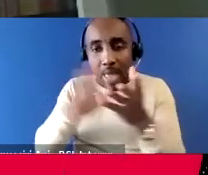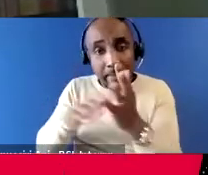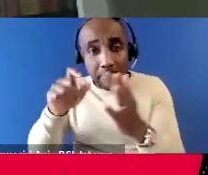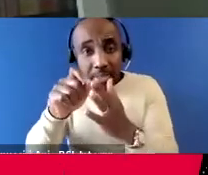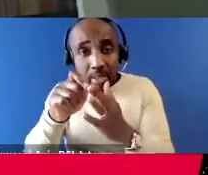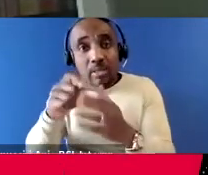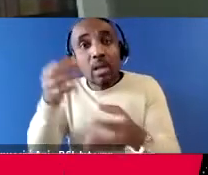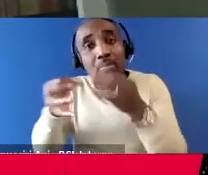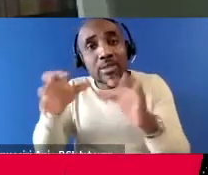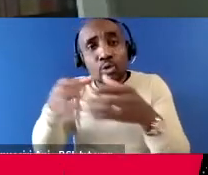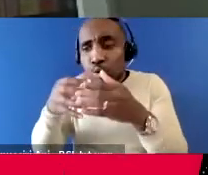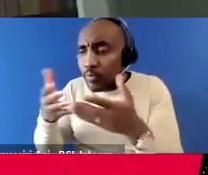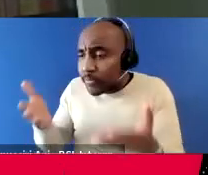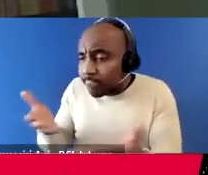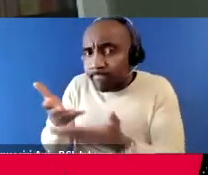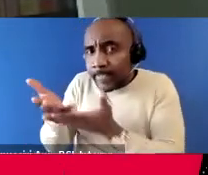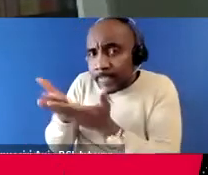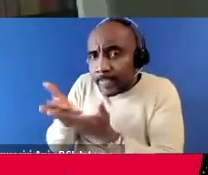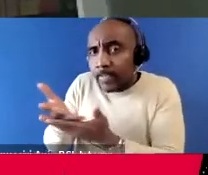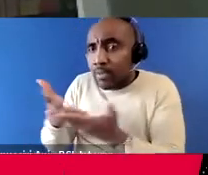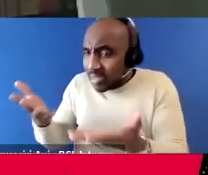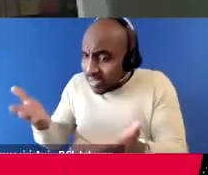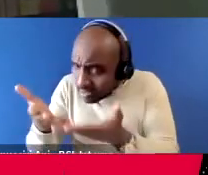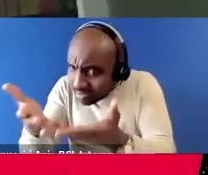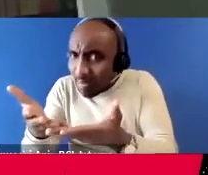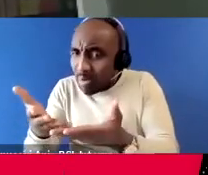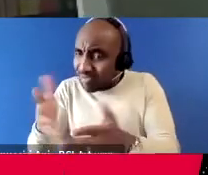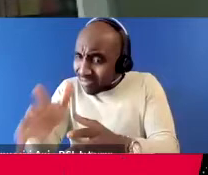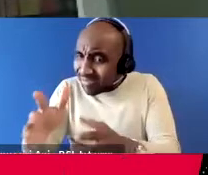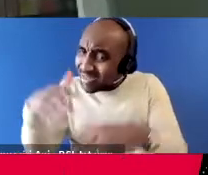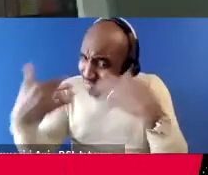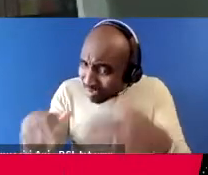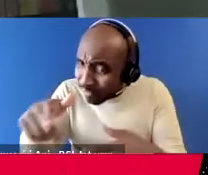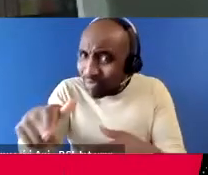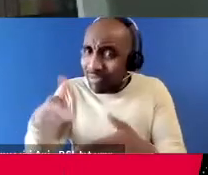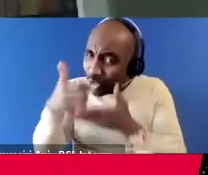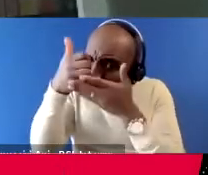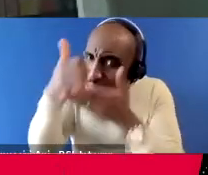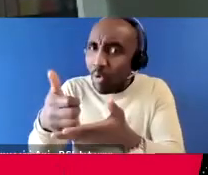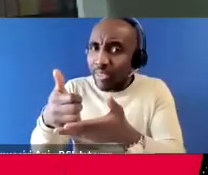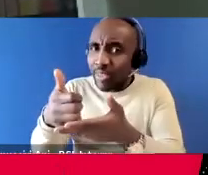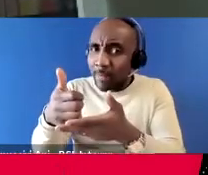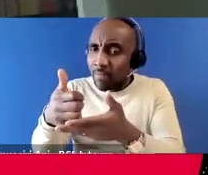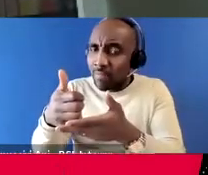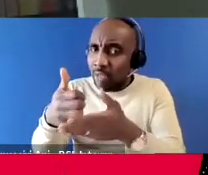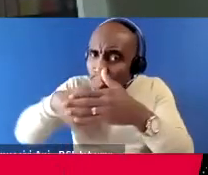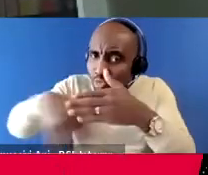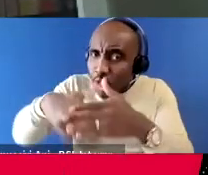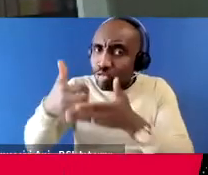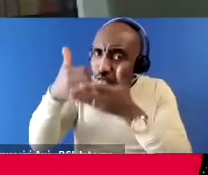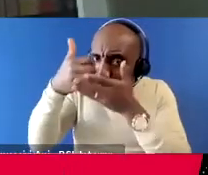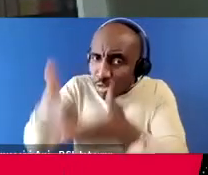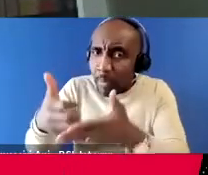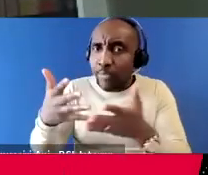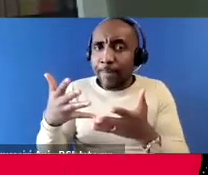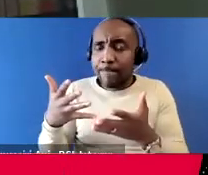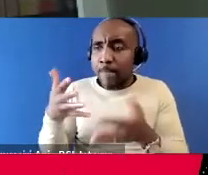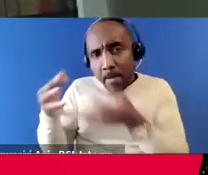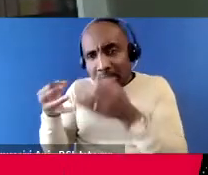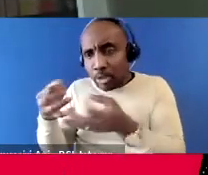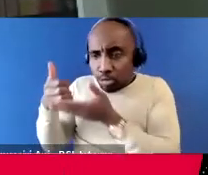really empower and give voice to the actual movement on the ground and bring